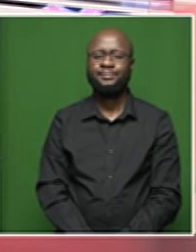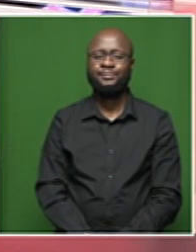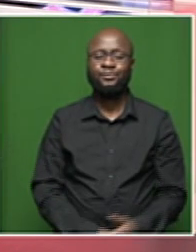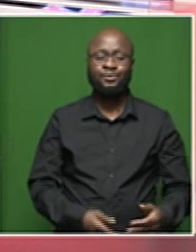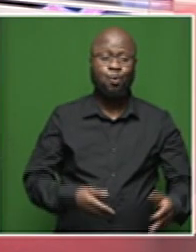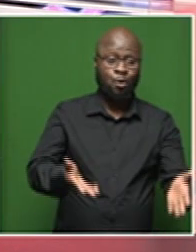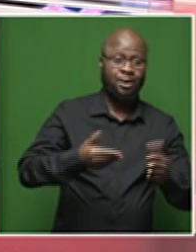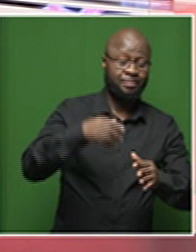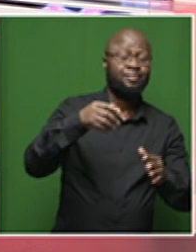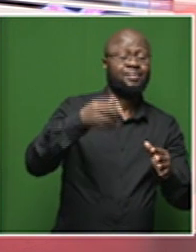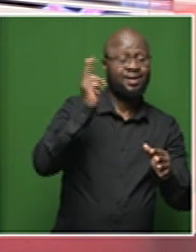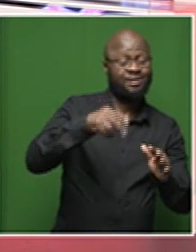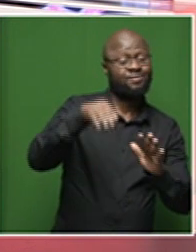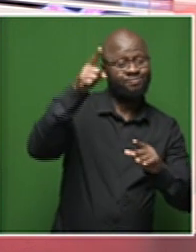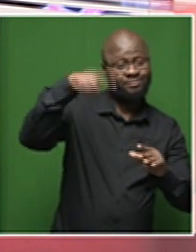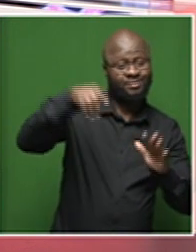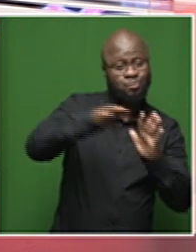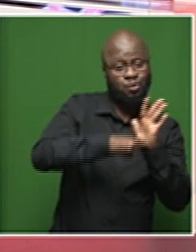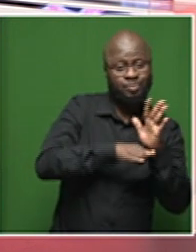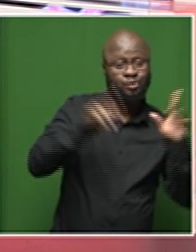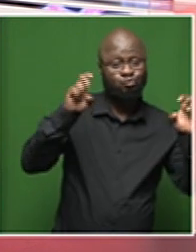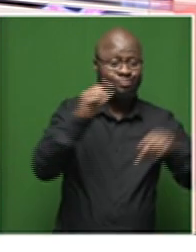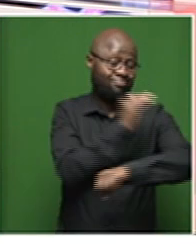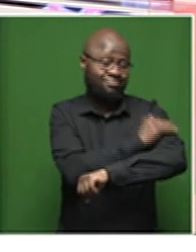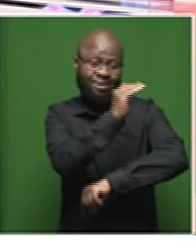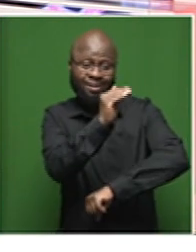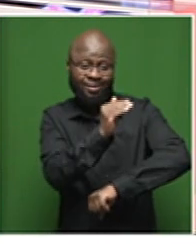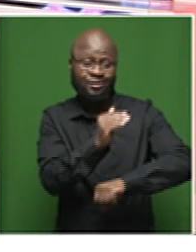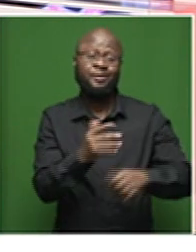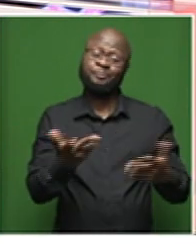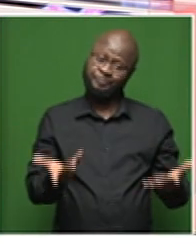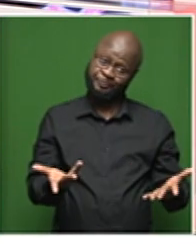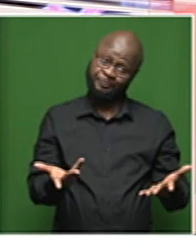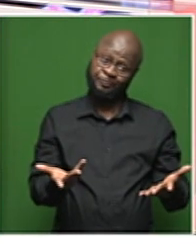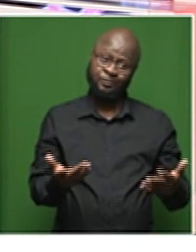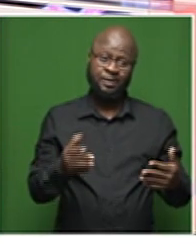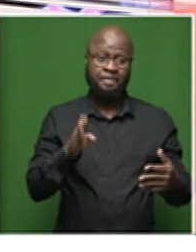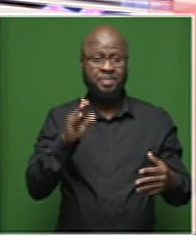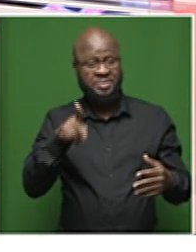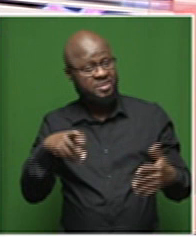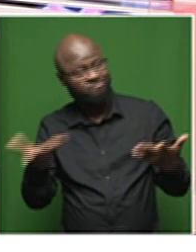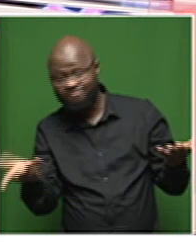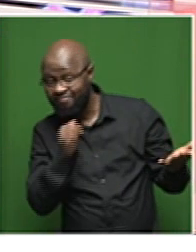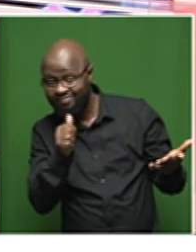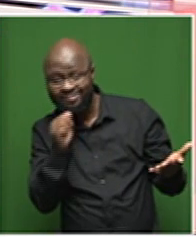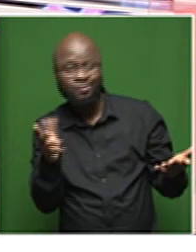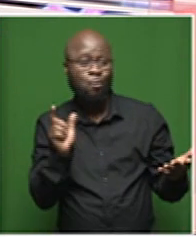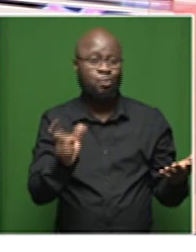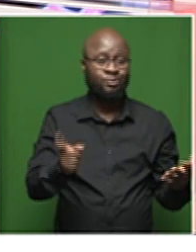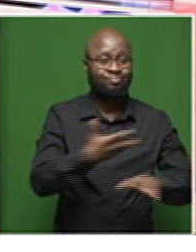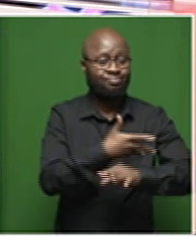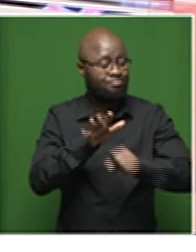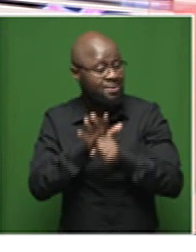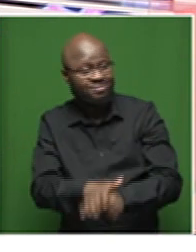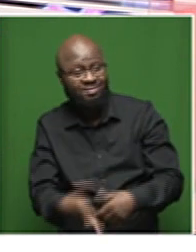Welcome back to eVital Science. Namhlanje sikhuluma ngehypertension, ihigh, iBP, and hypertension is an enormous health burden and the main